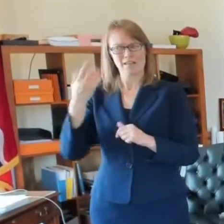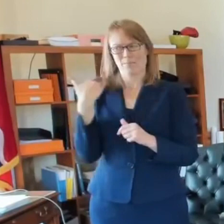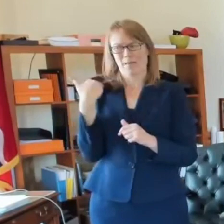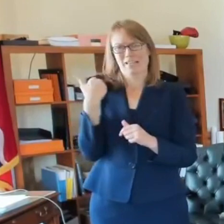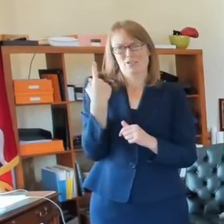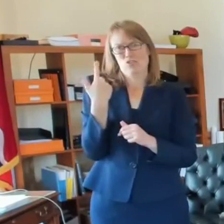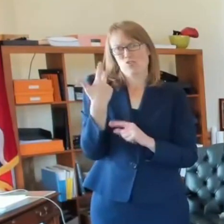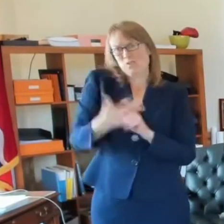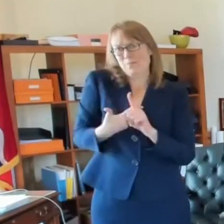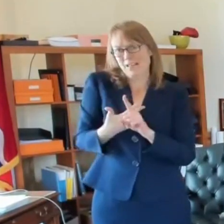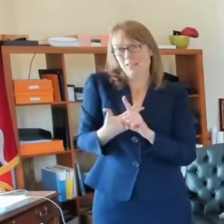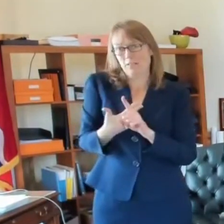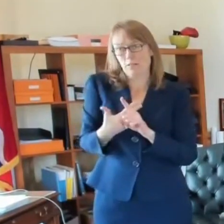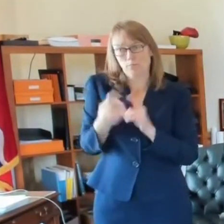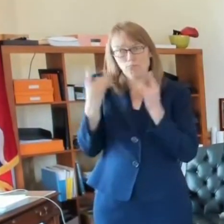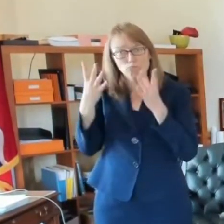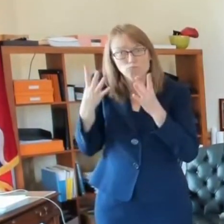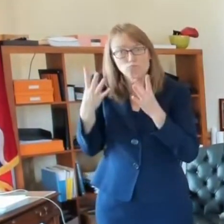months?